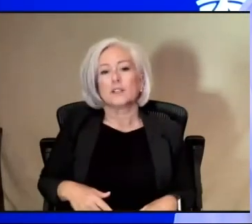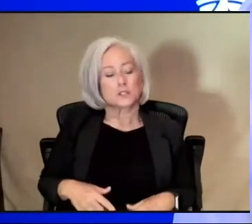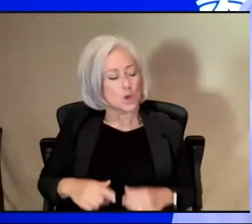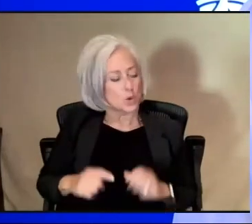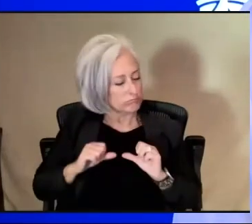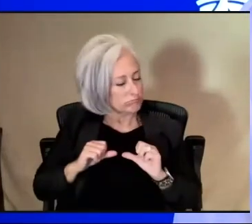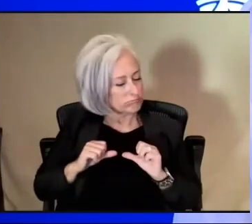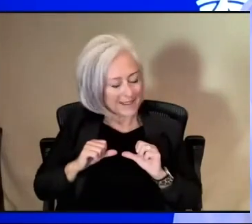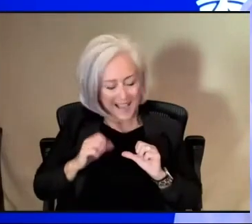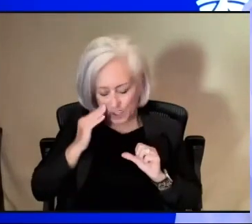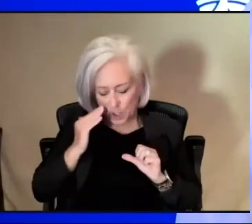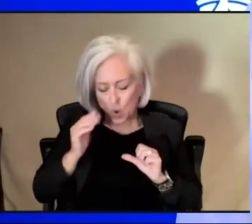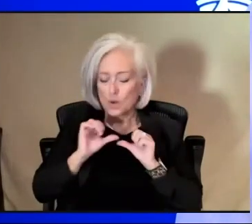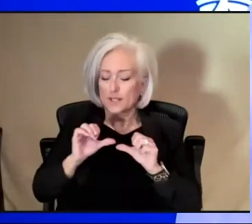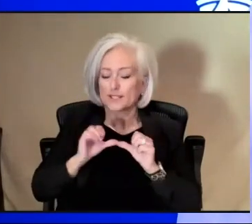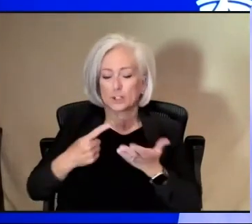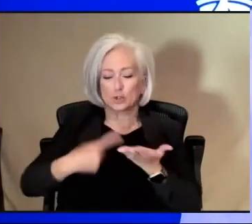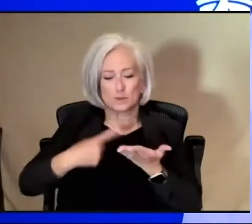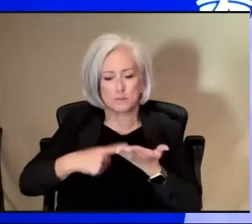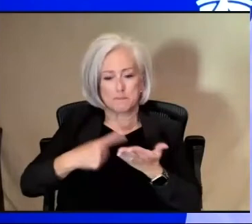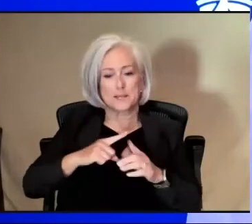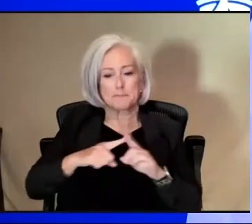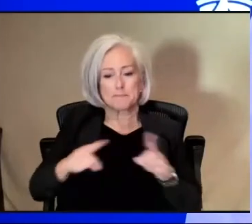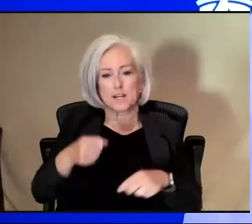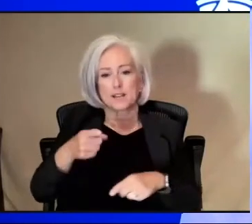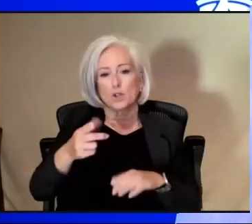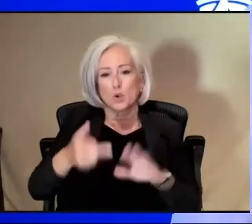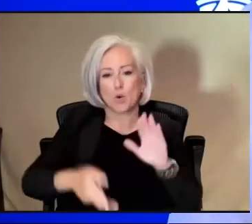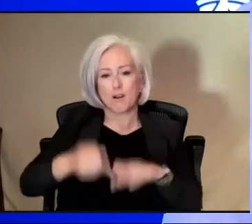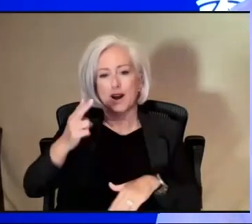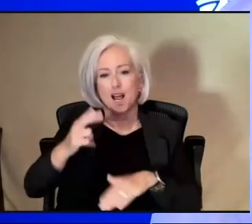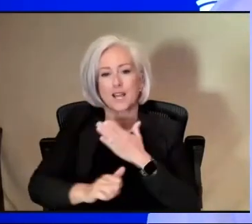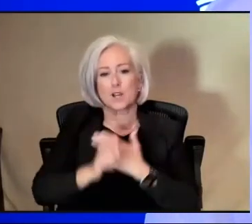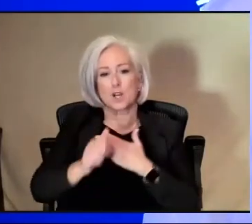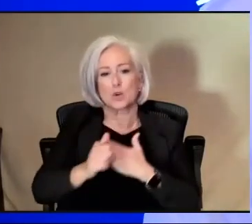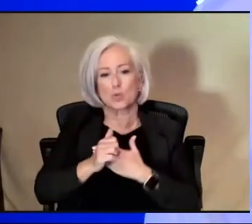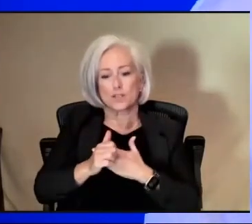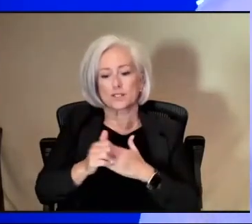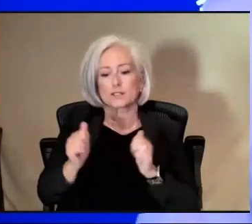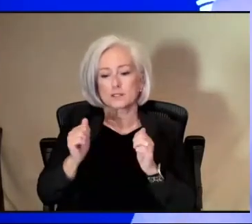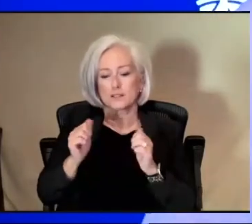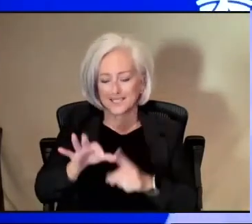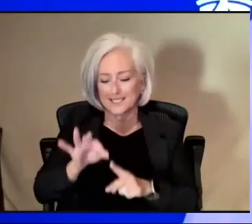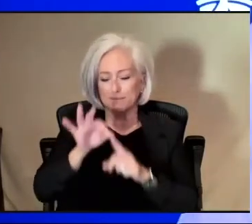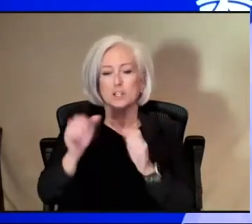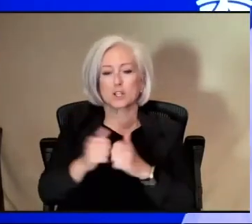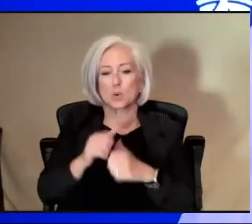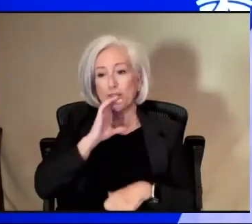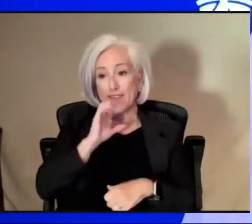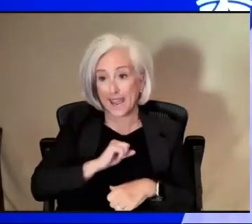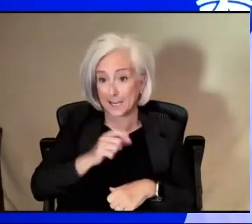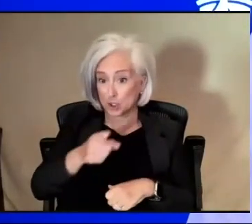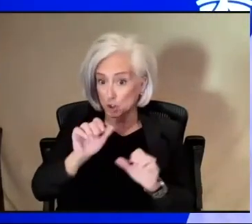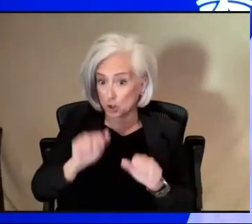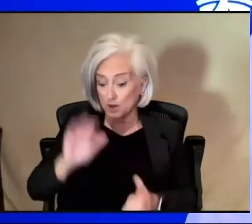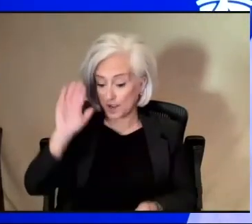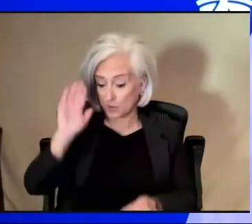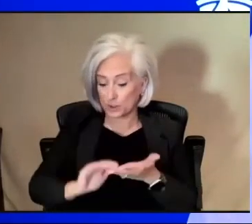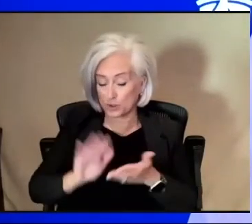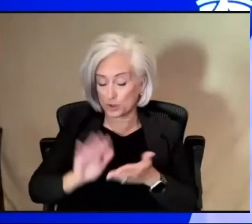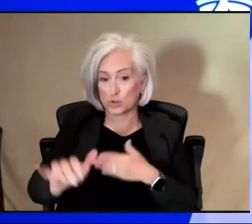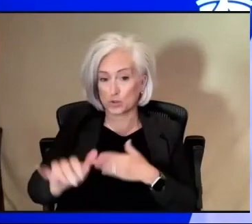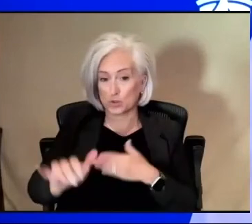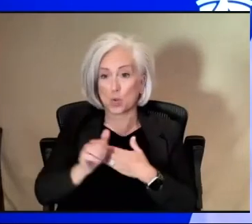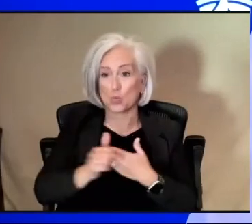but I think clinically, if you are in those higher risk factors, especially with age, and you can reduce your risk of going to the hospital or